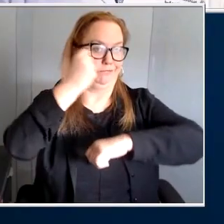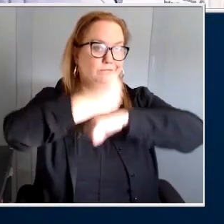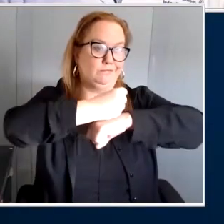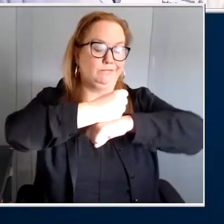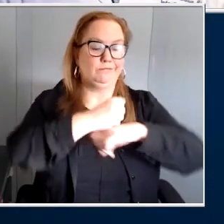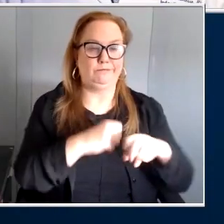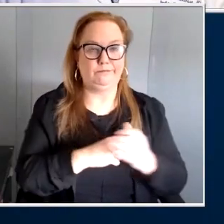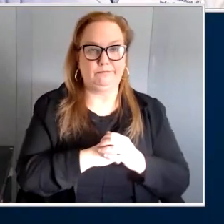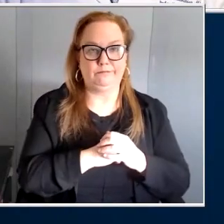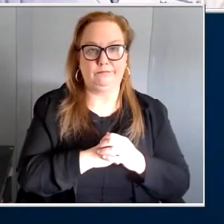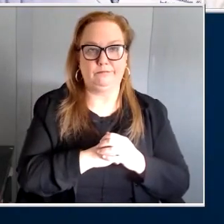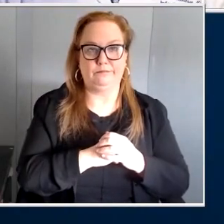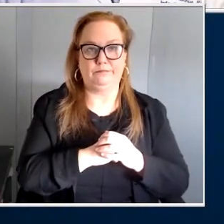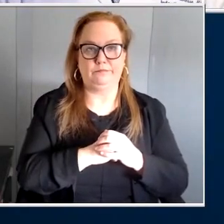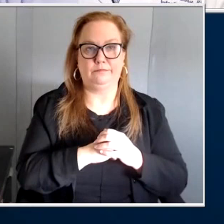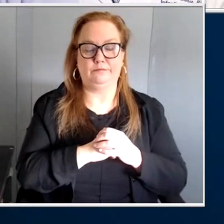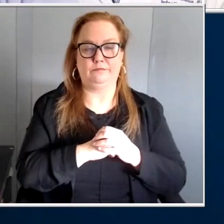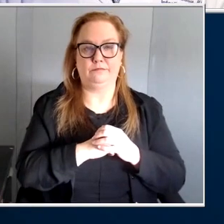Dr. Stites,